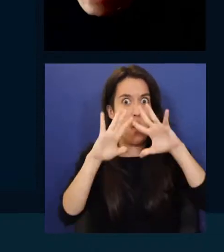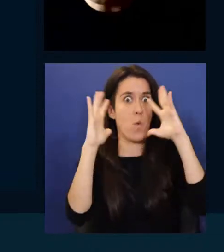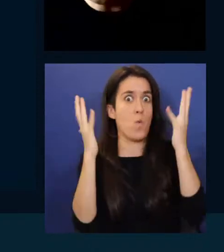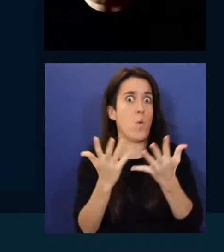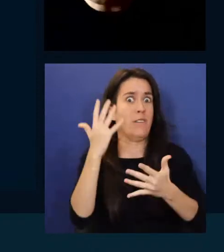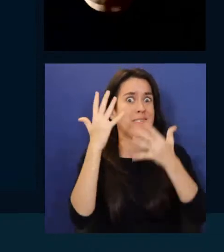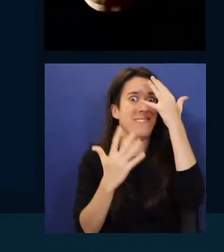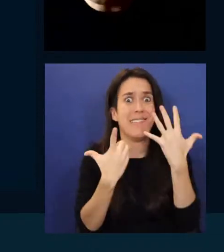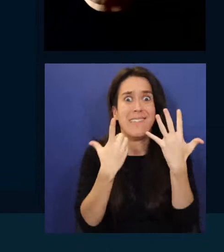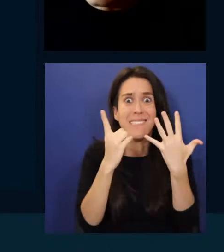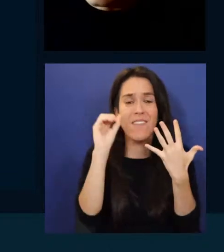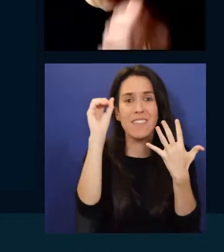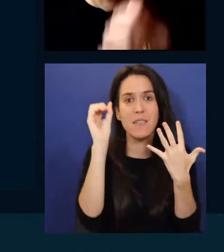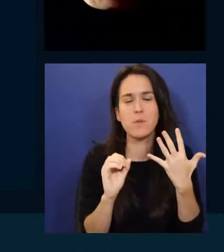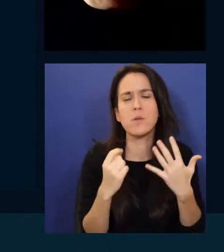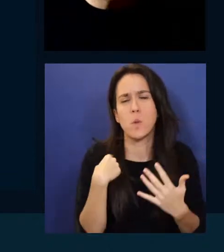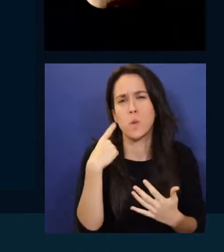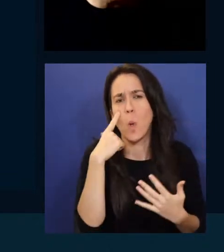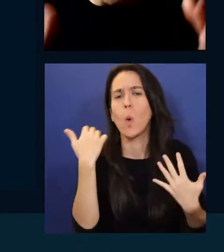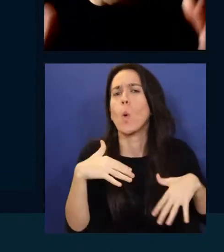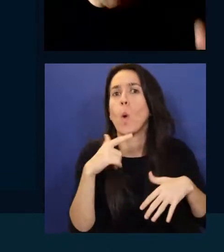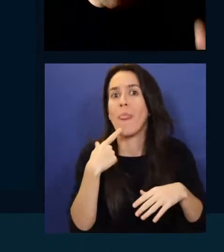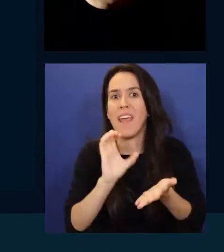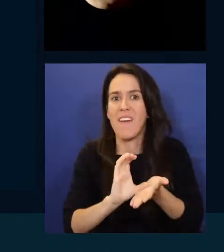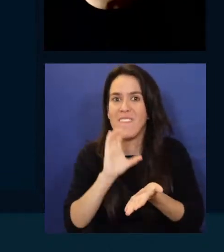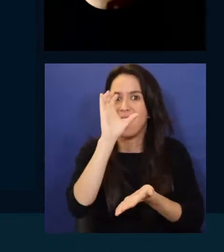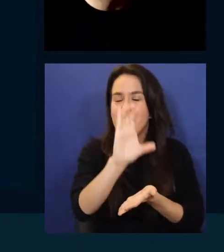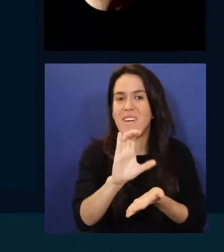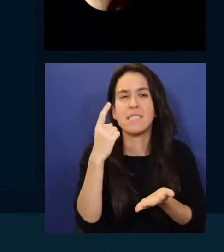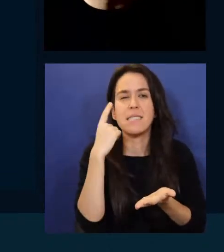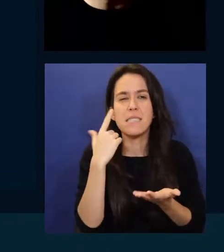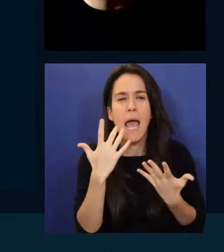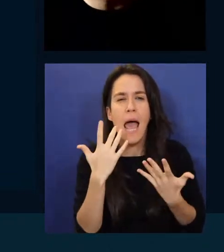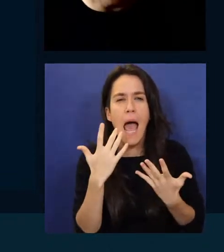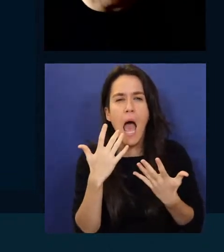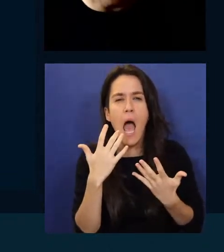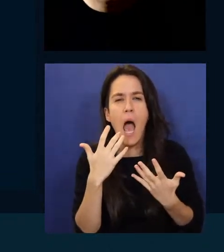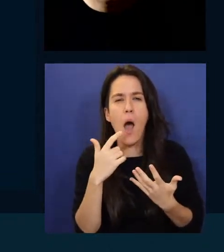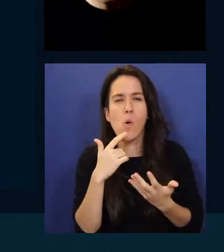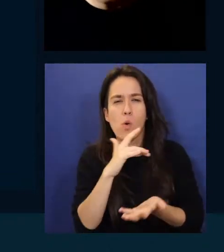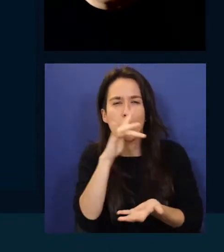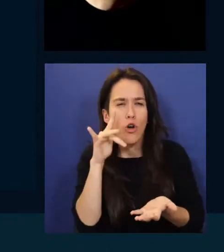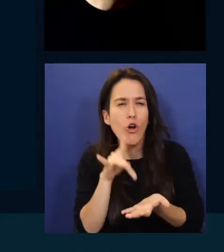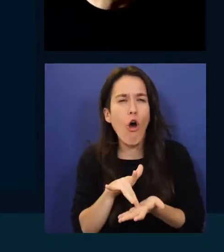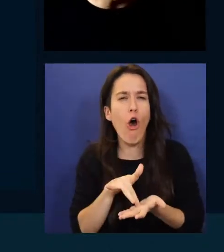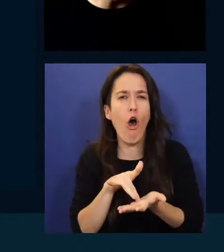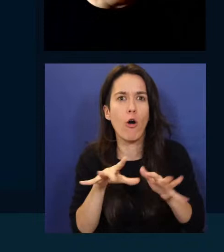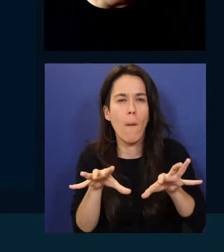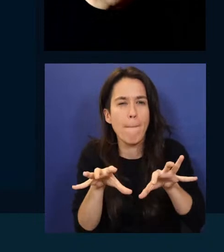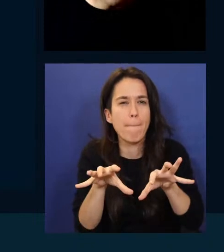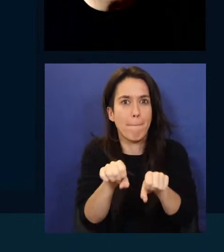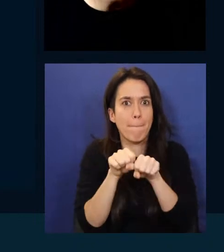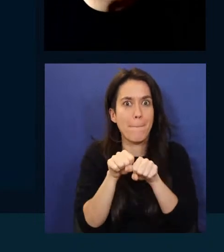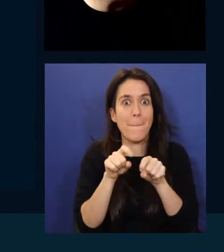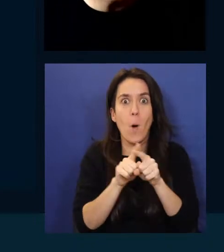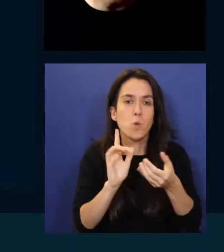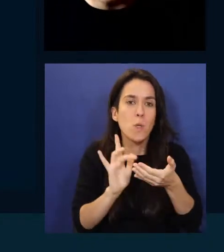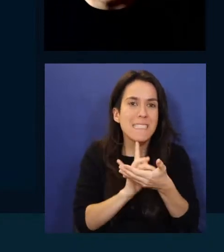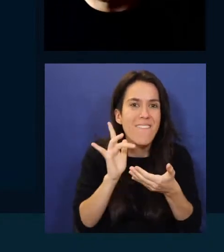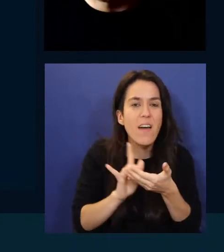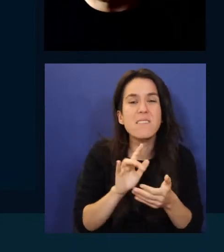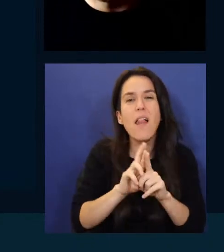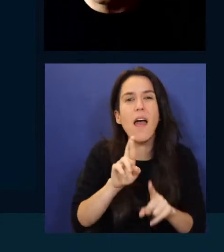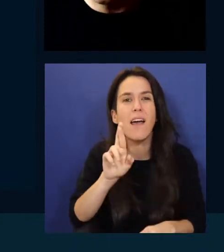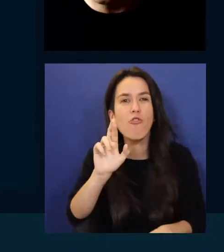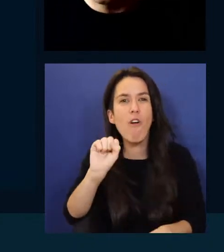basically, invested in getting the core SQL Server relational engine to work on ARM devices as well, like the Raspberry Pi.